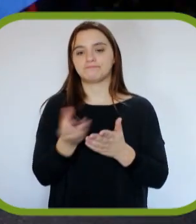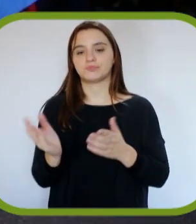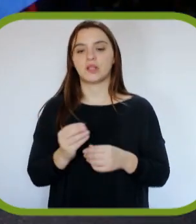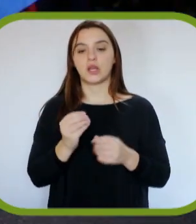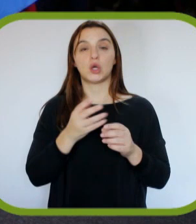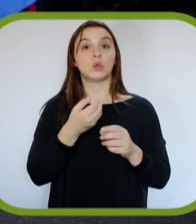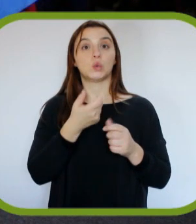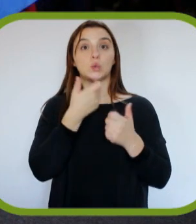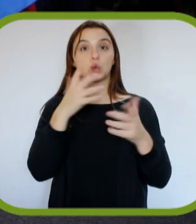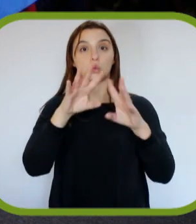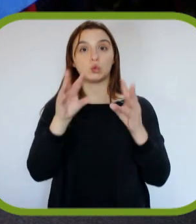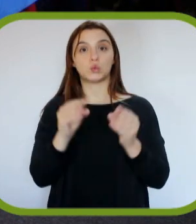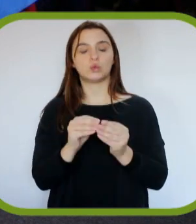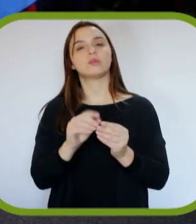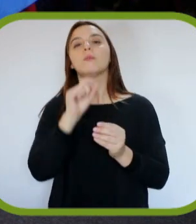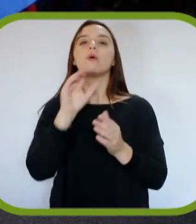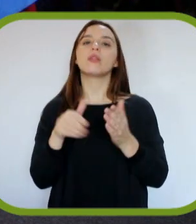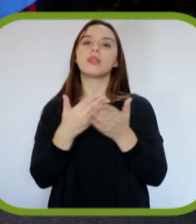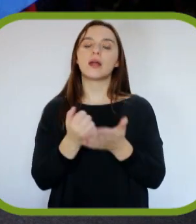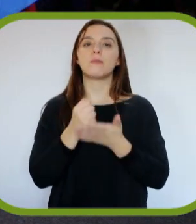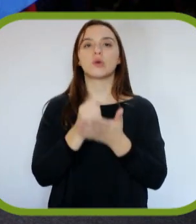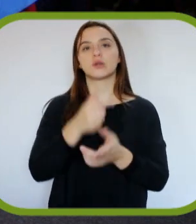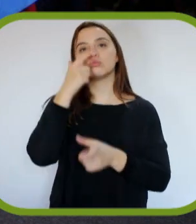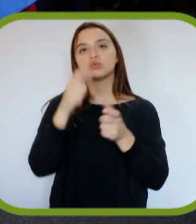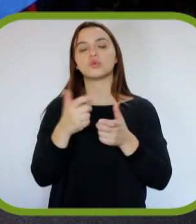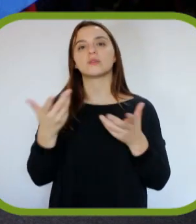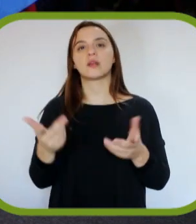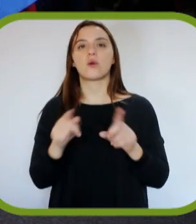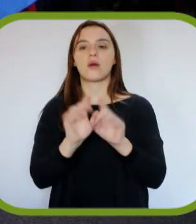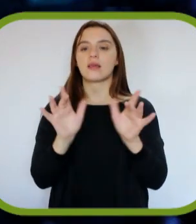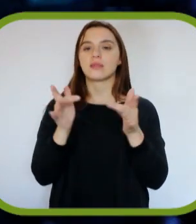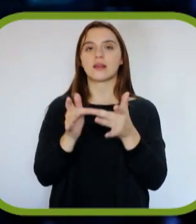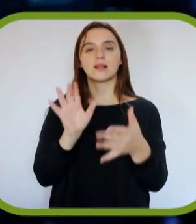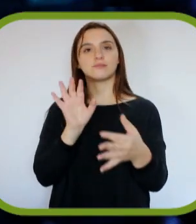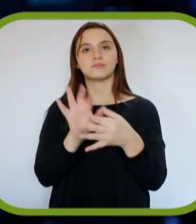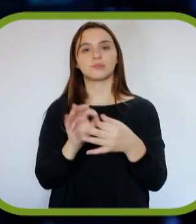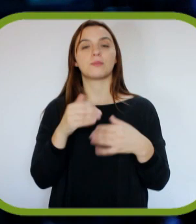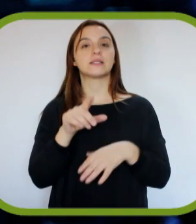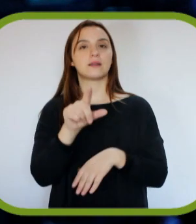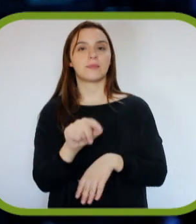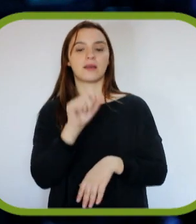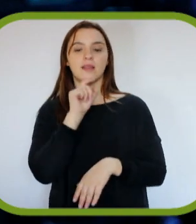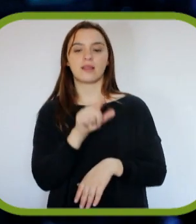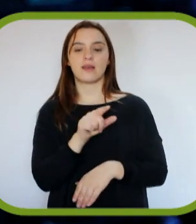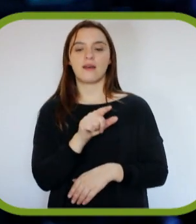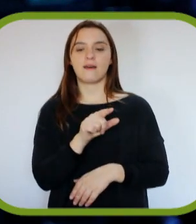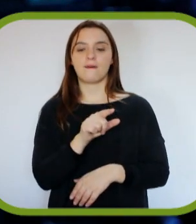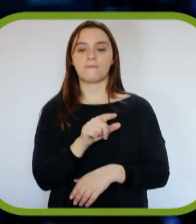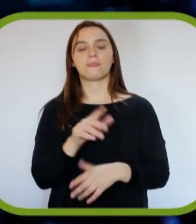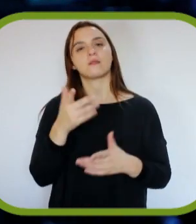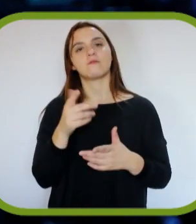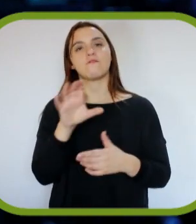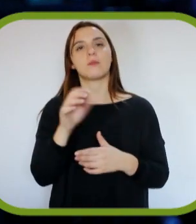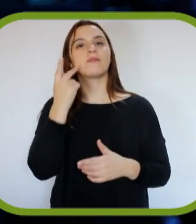services and things. And all of this together can really help people, connect to the internet, but also become and build